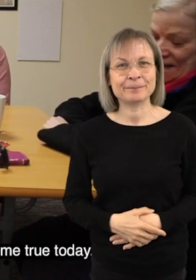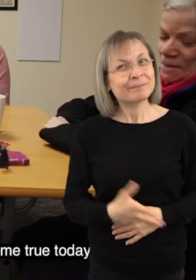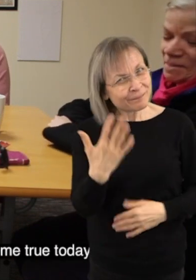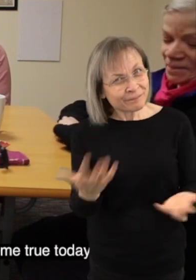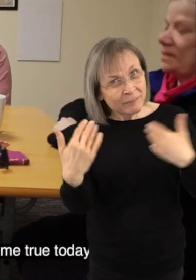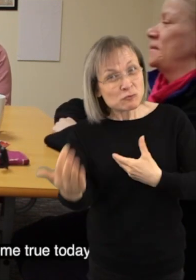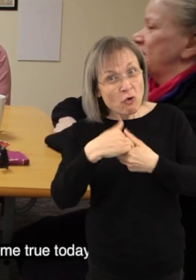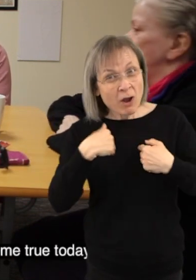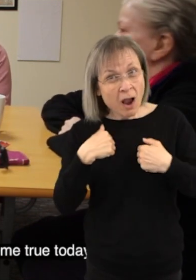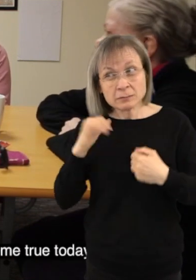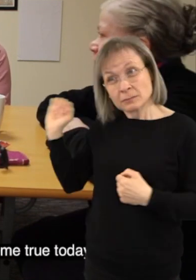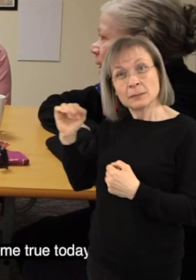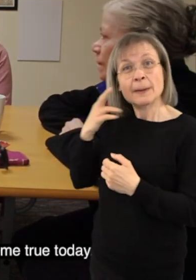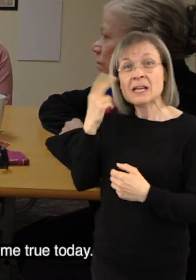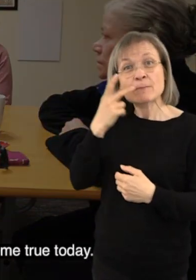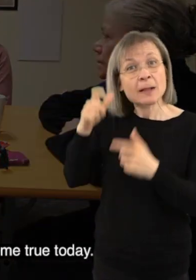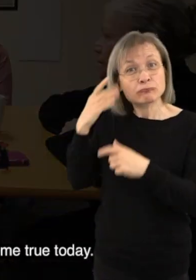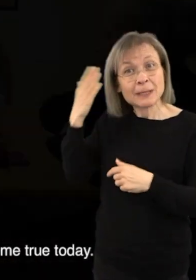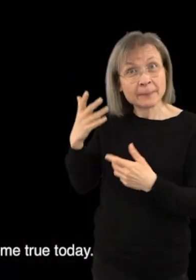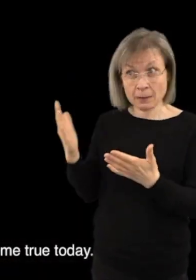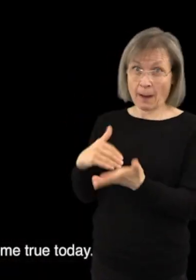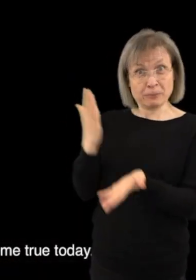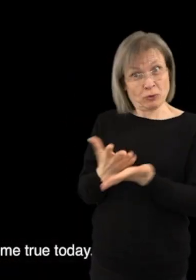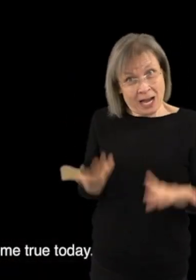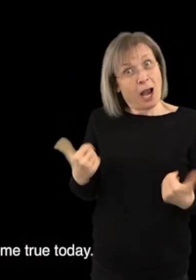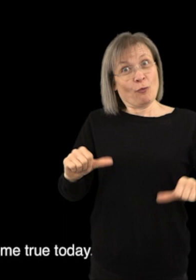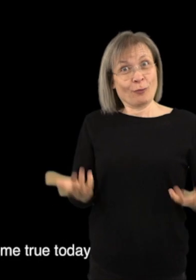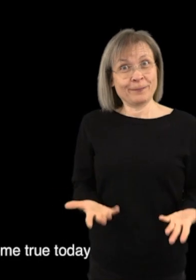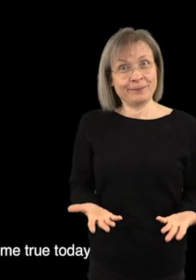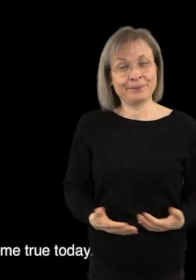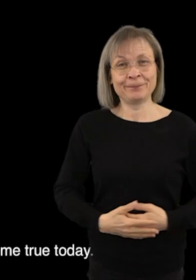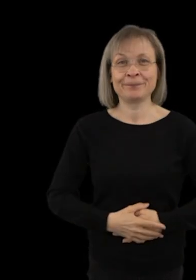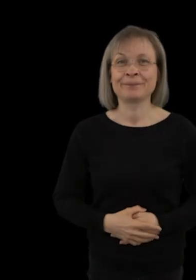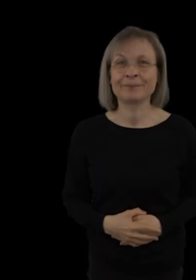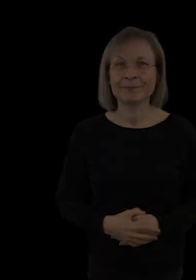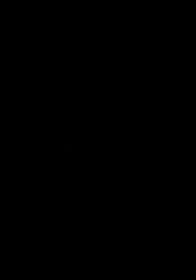Join us in making the dreams of deafblind people come true today.